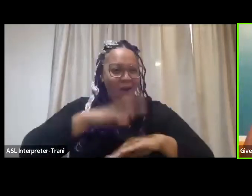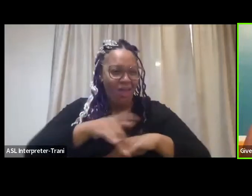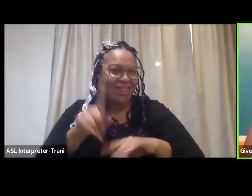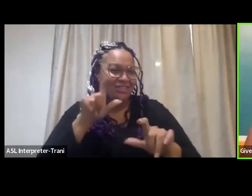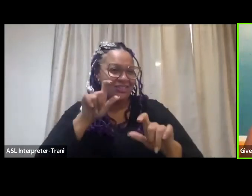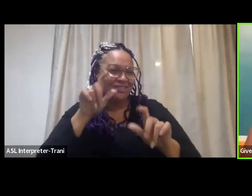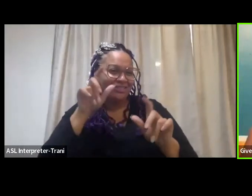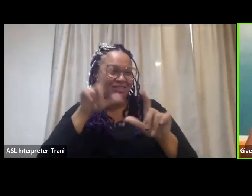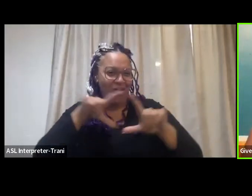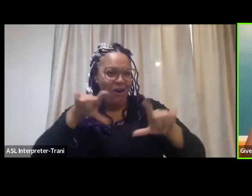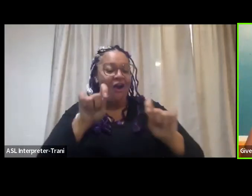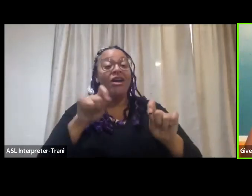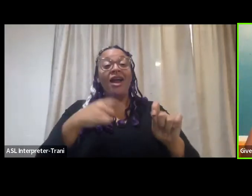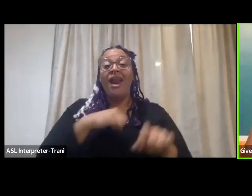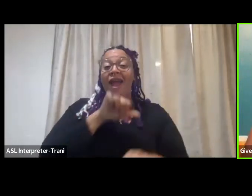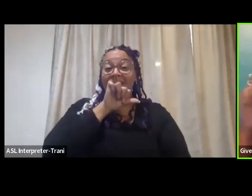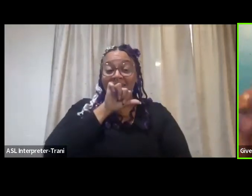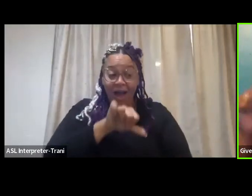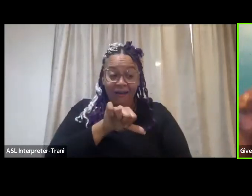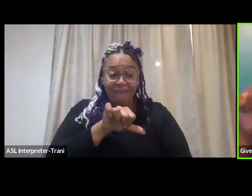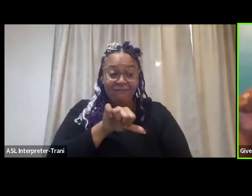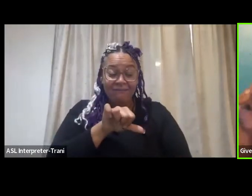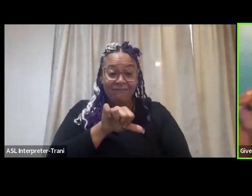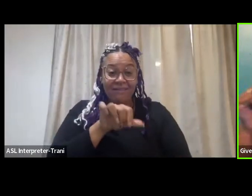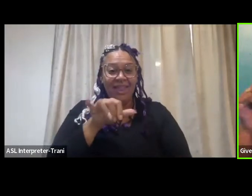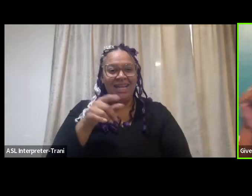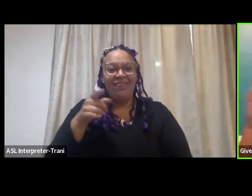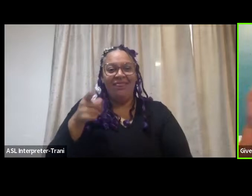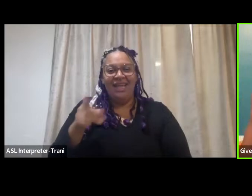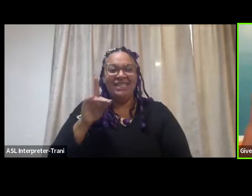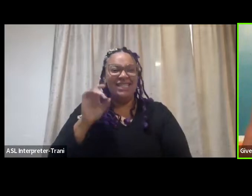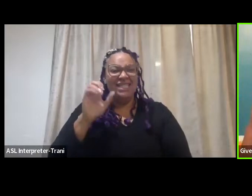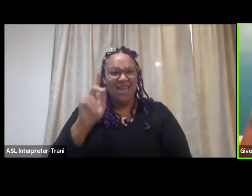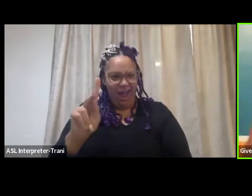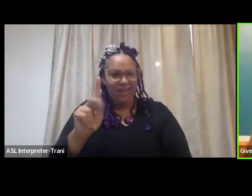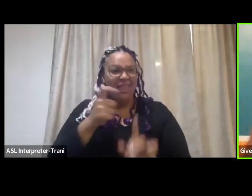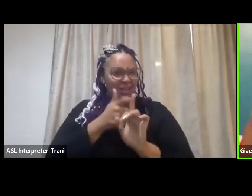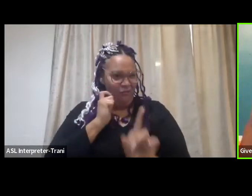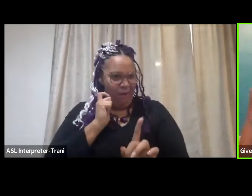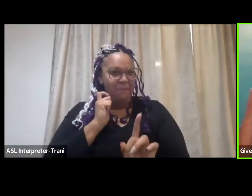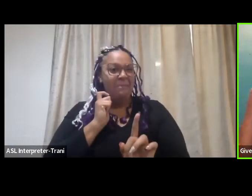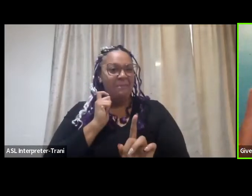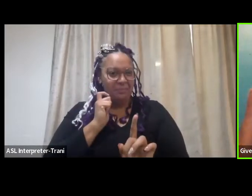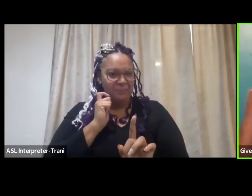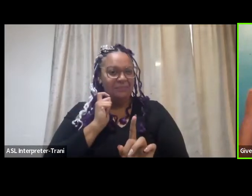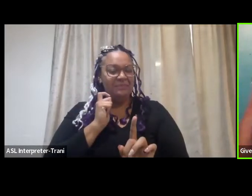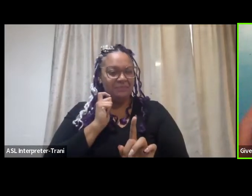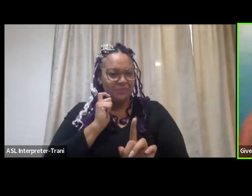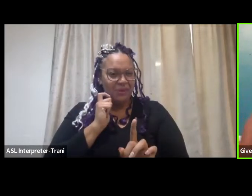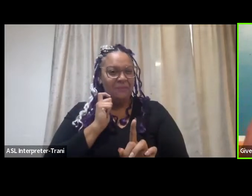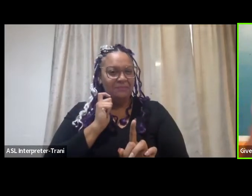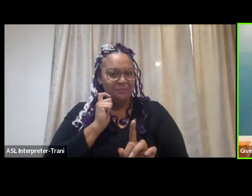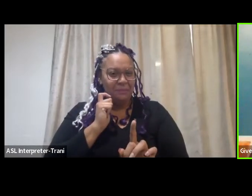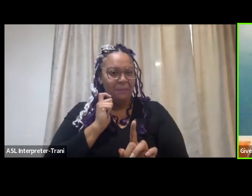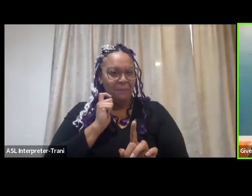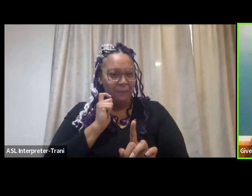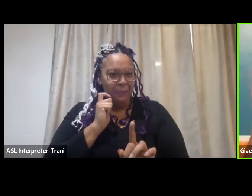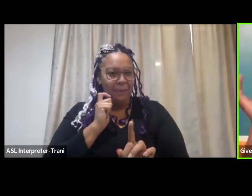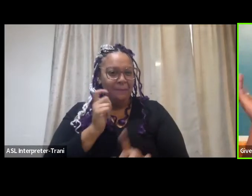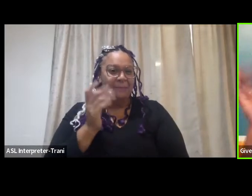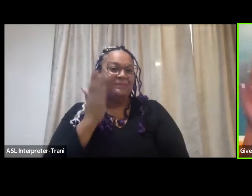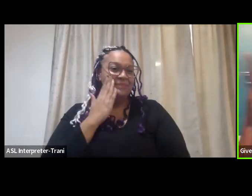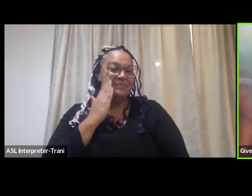yeah. And I love that it's this deck that it's coming out of, you know? Which air